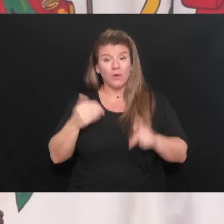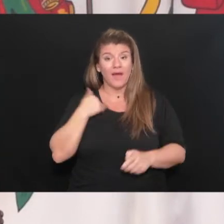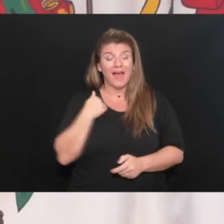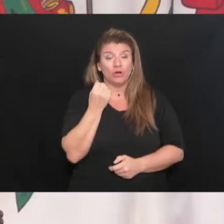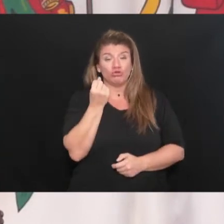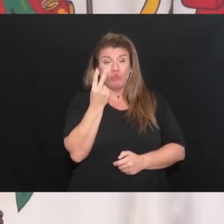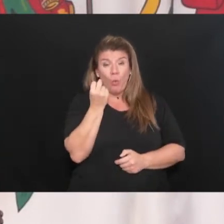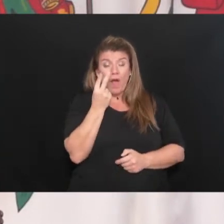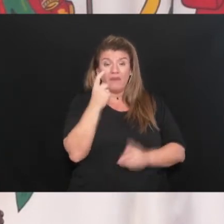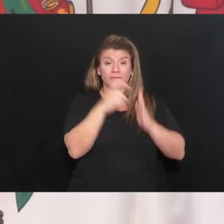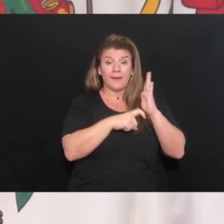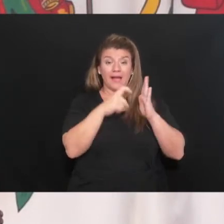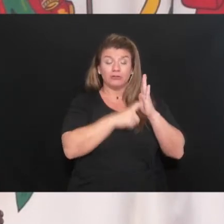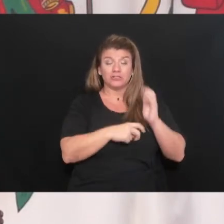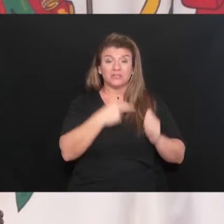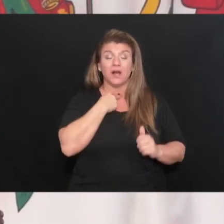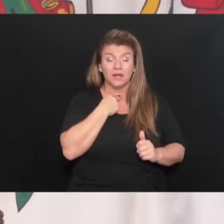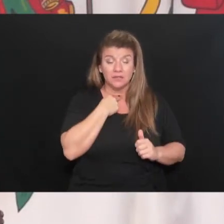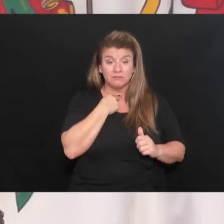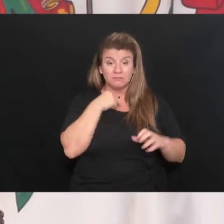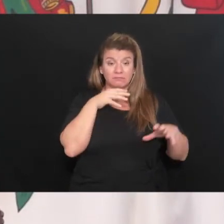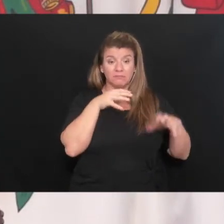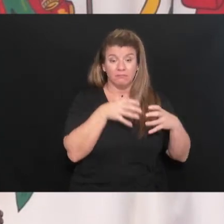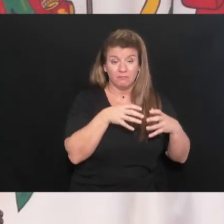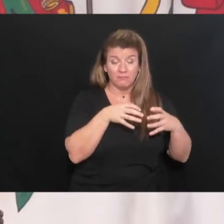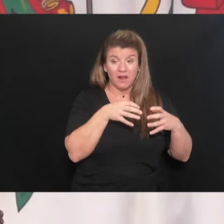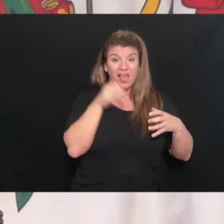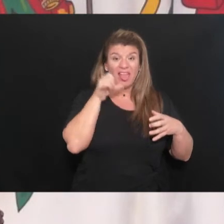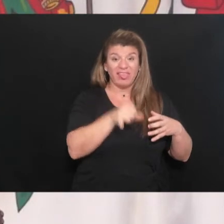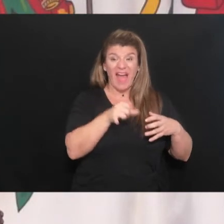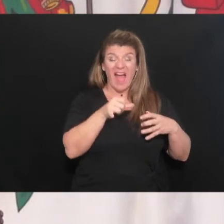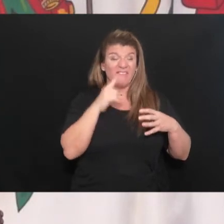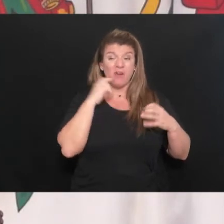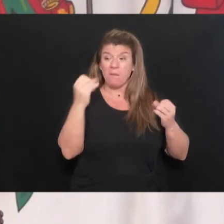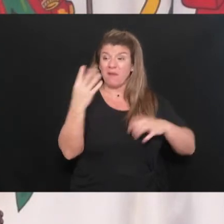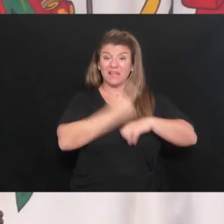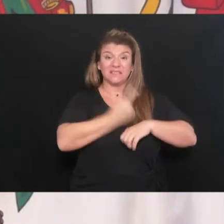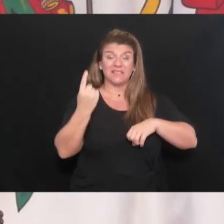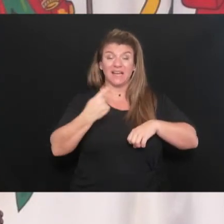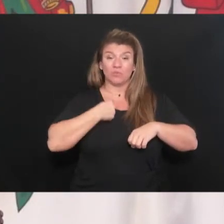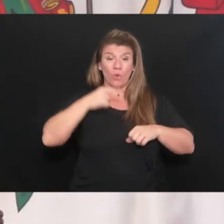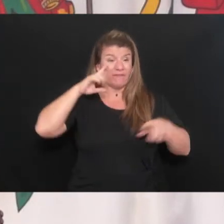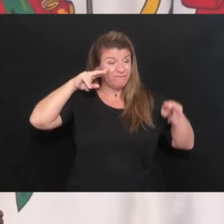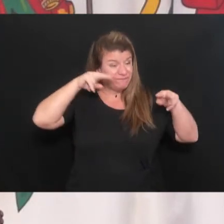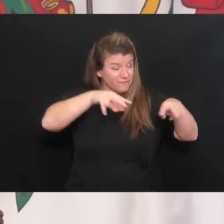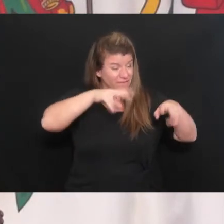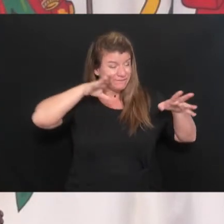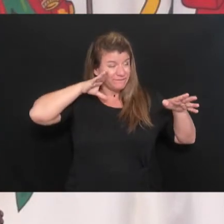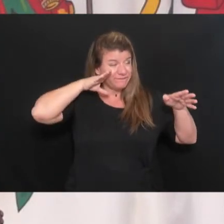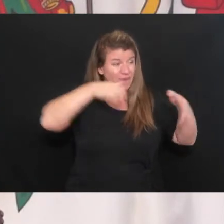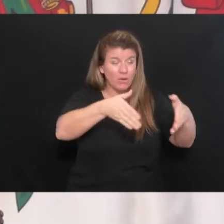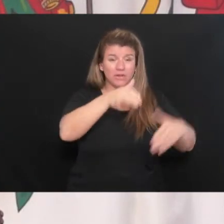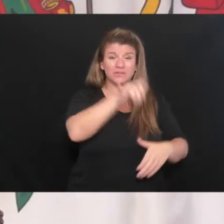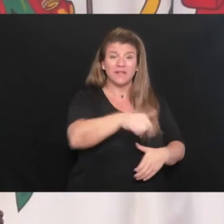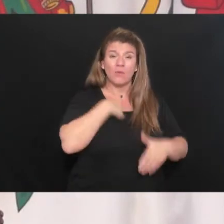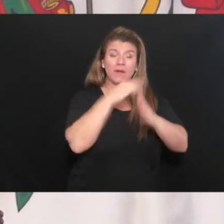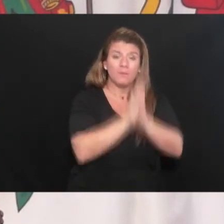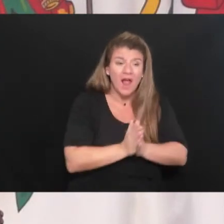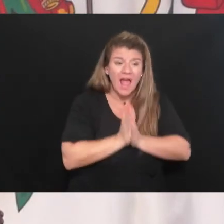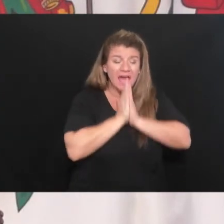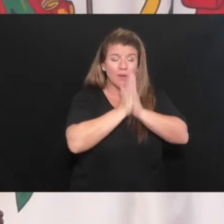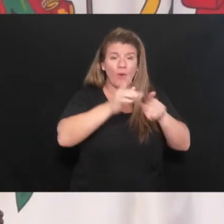miners trapped. It was the focus of all of our attention for days as we prayed and prayed and prayed that they'd be